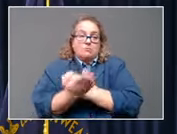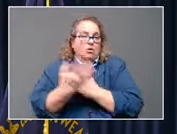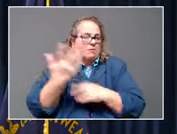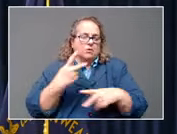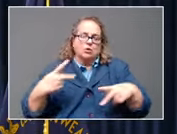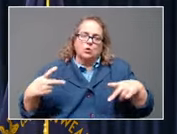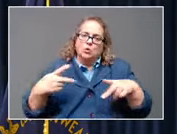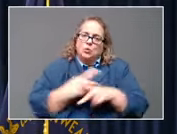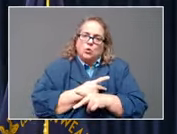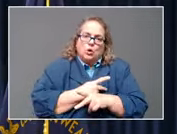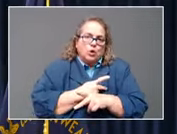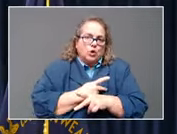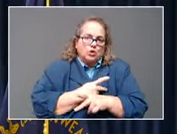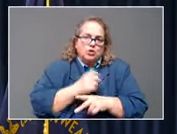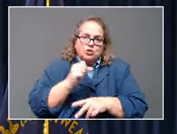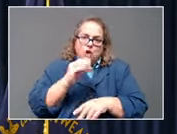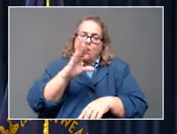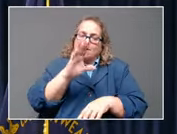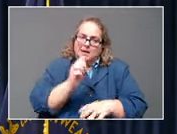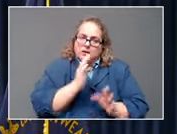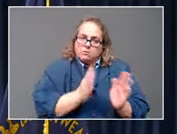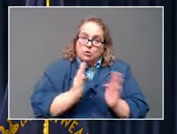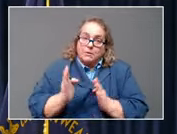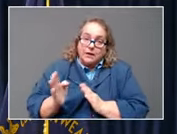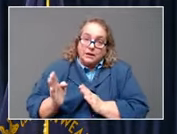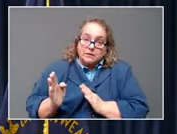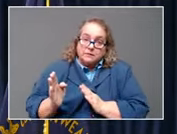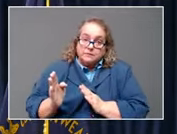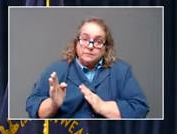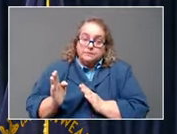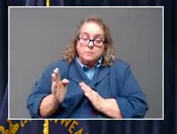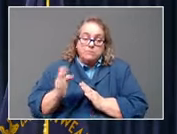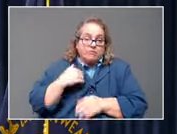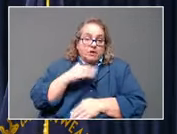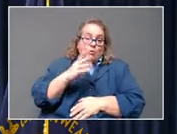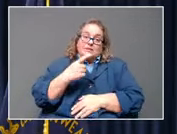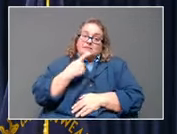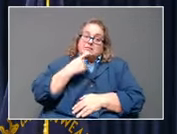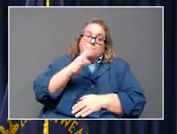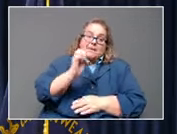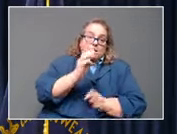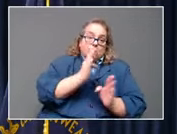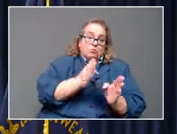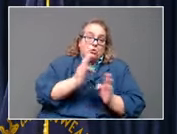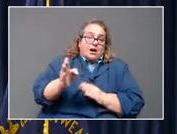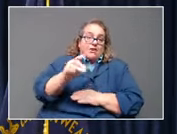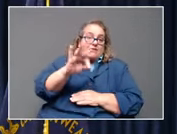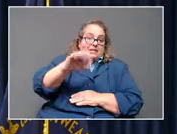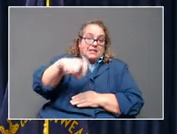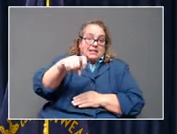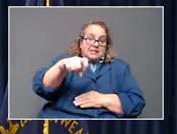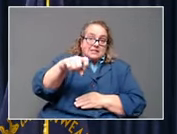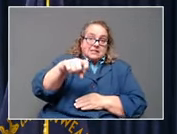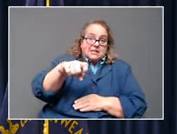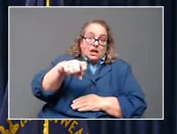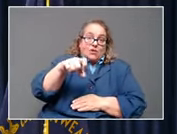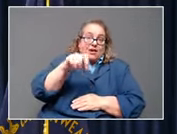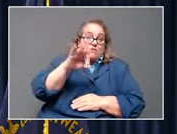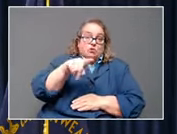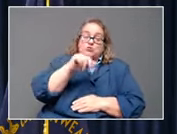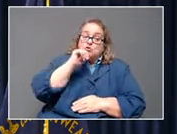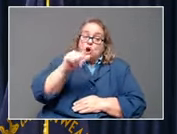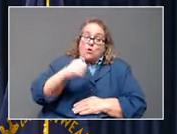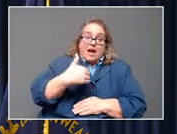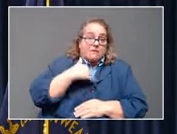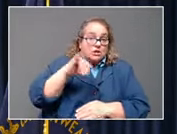the road. So be prepared. I would say be prepared if necessary. If you don't have a job that